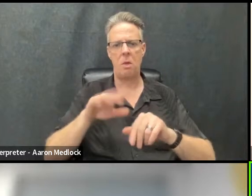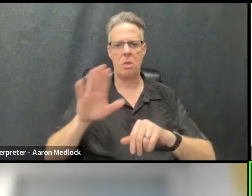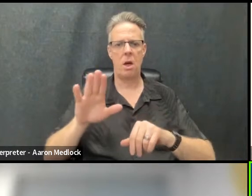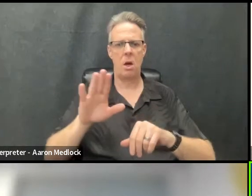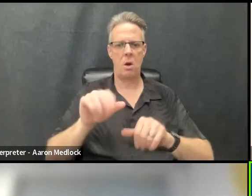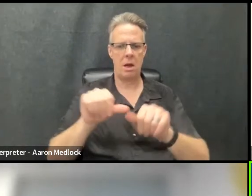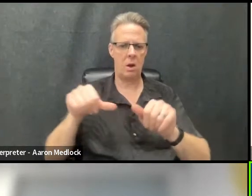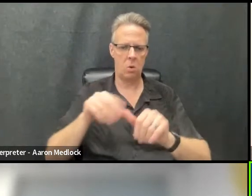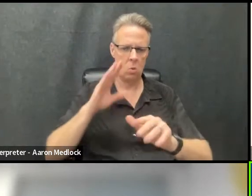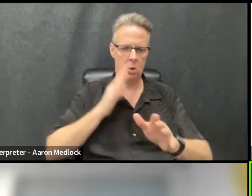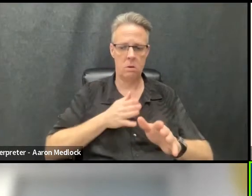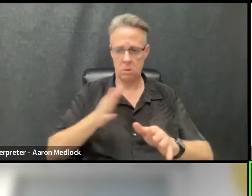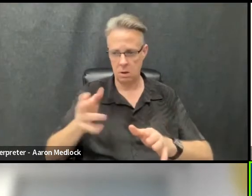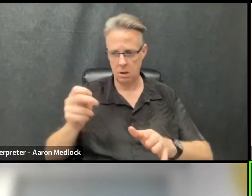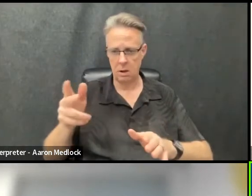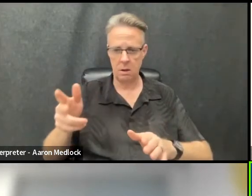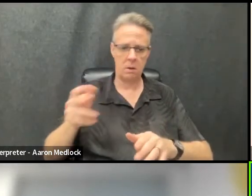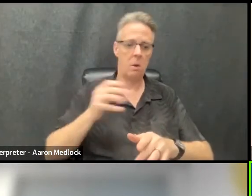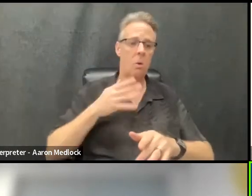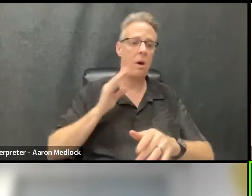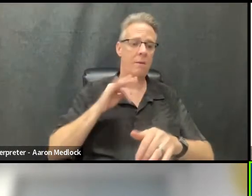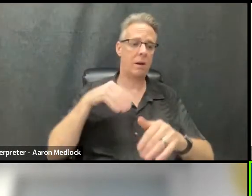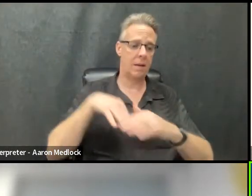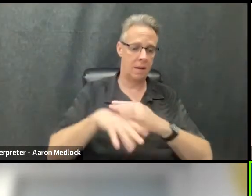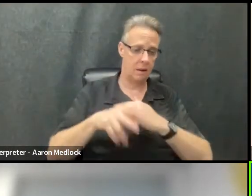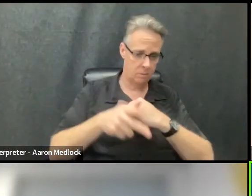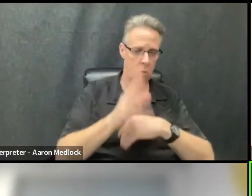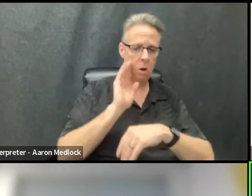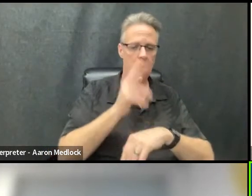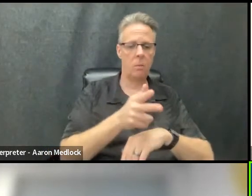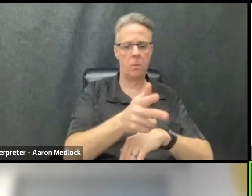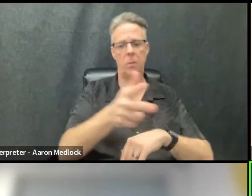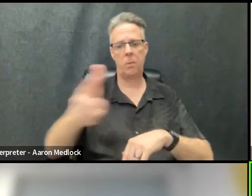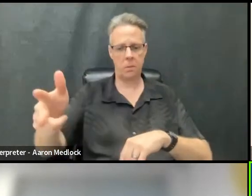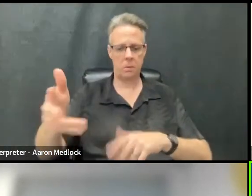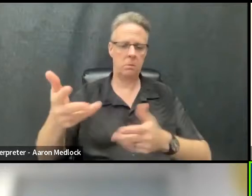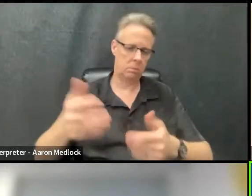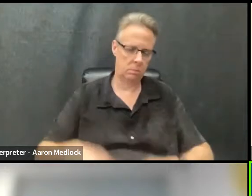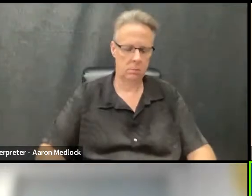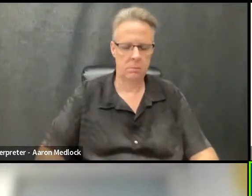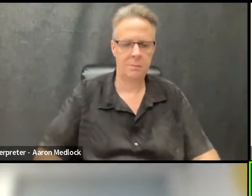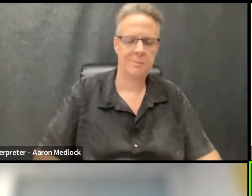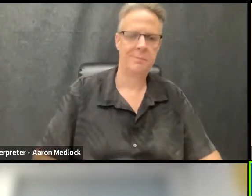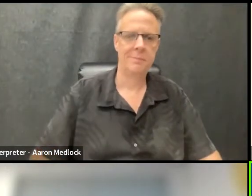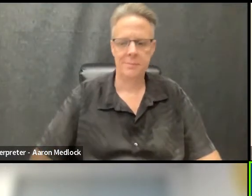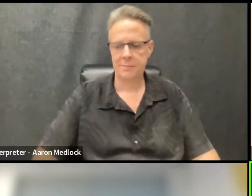then work their way over to the shoulder as needed. Yeah. Thank you.